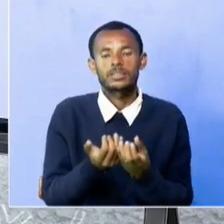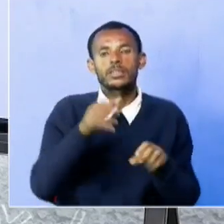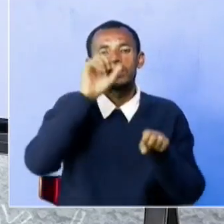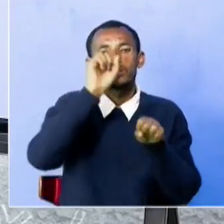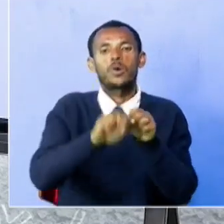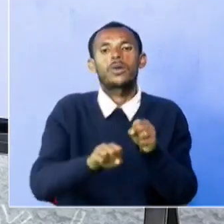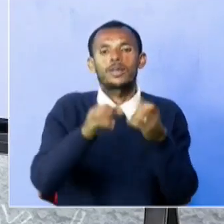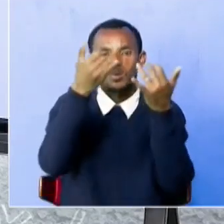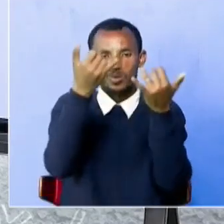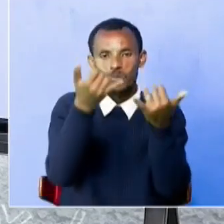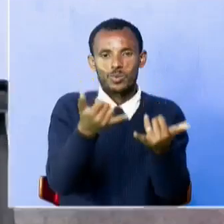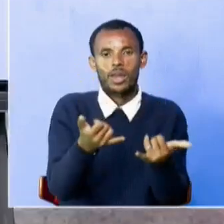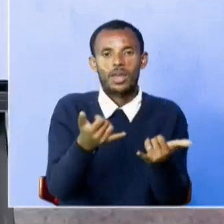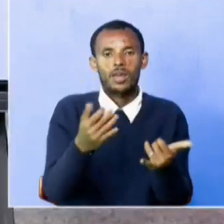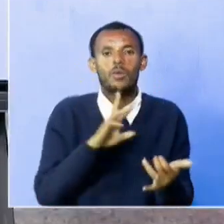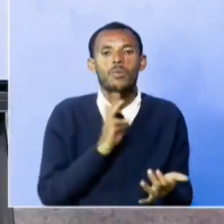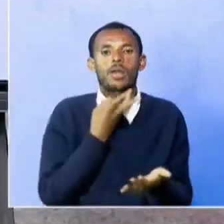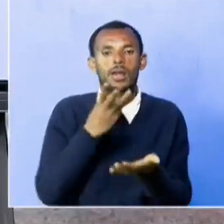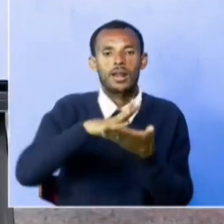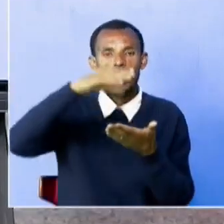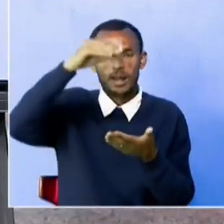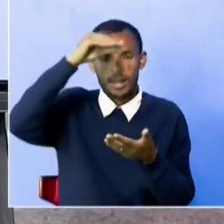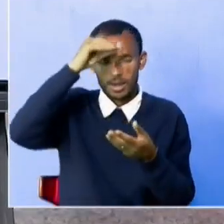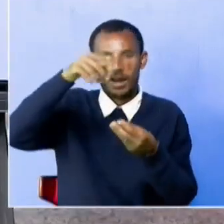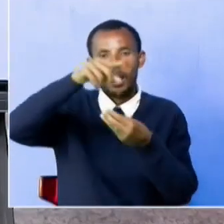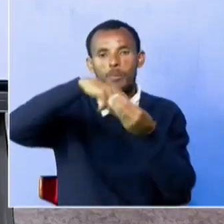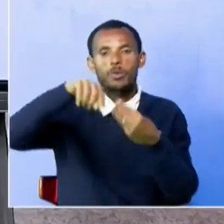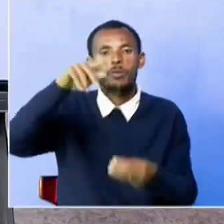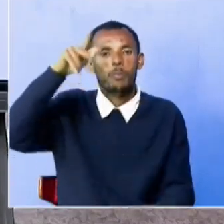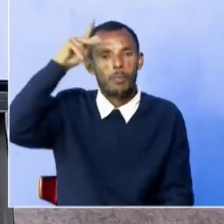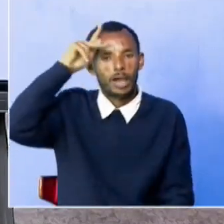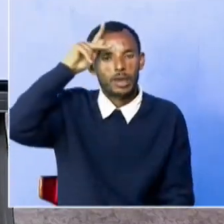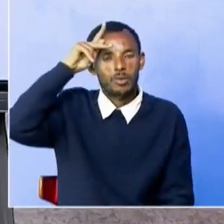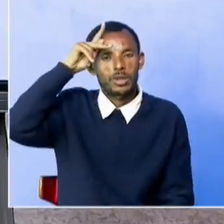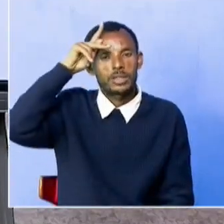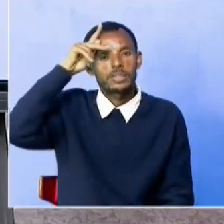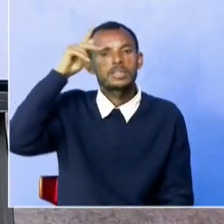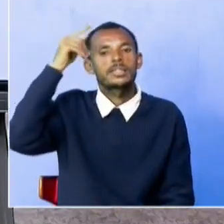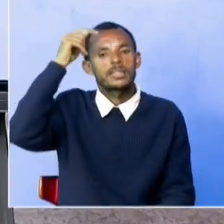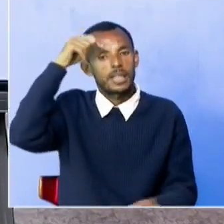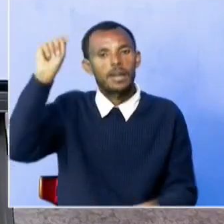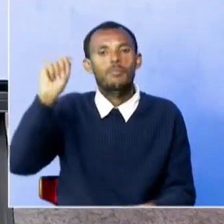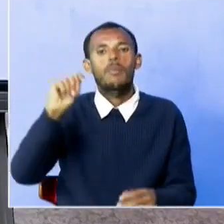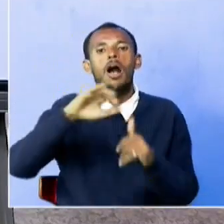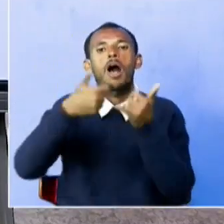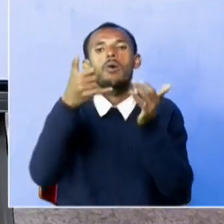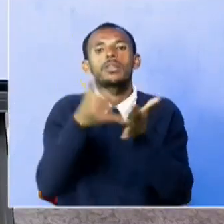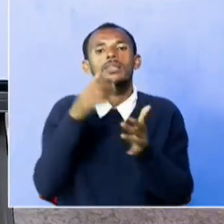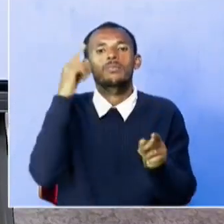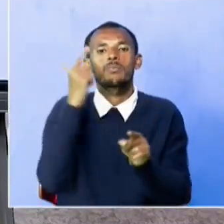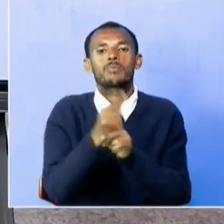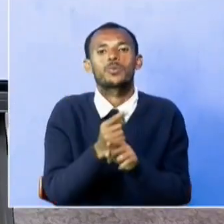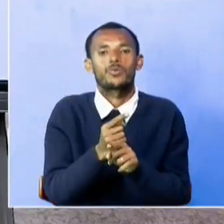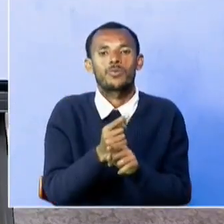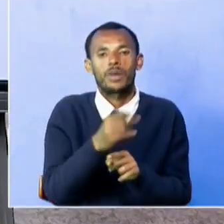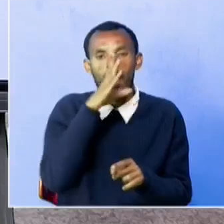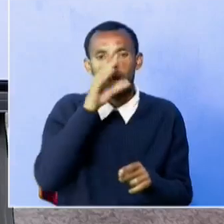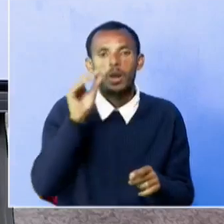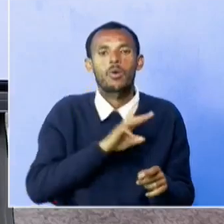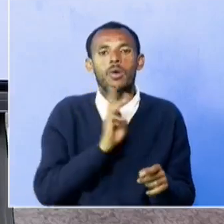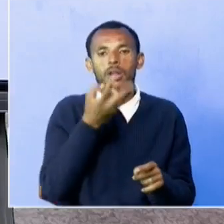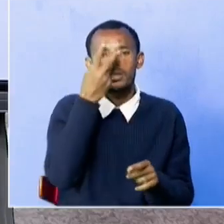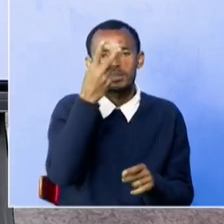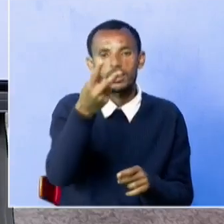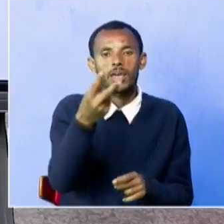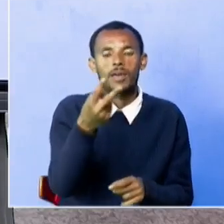so today we will learn about Pythagoras theorem. We will see how it can be proved. Then we will